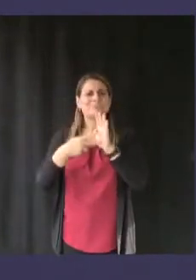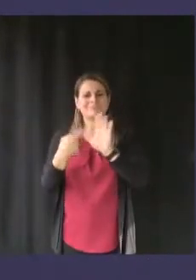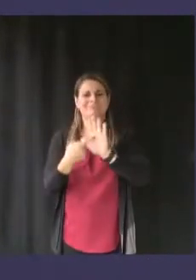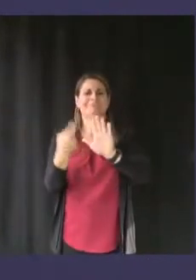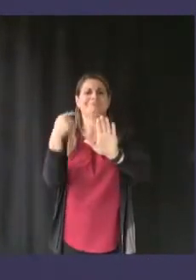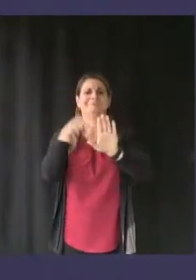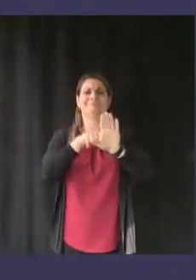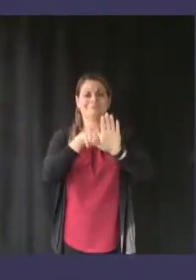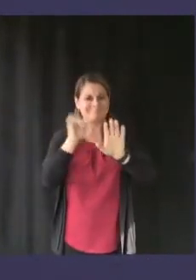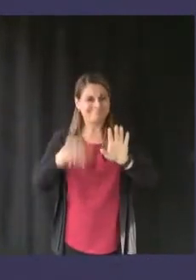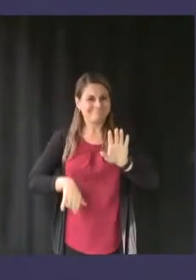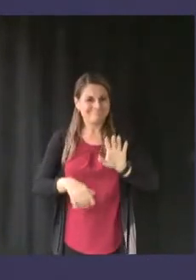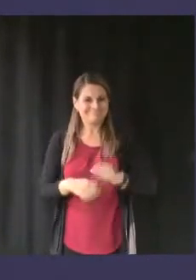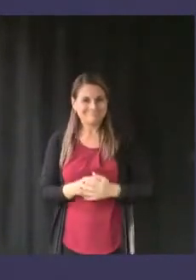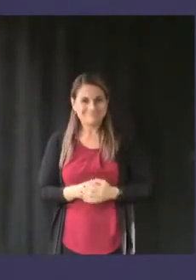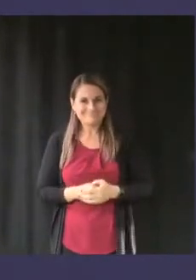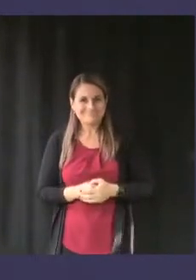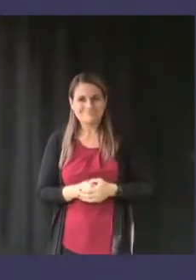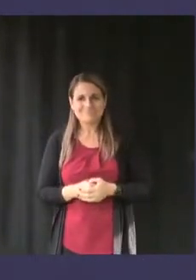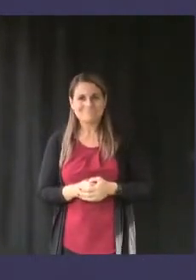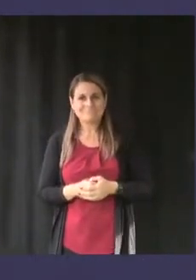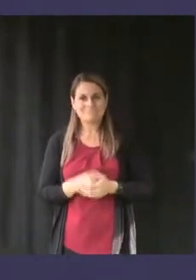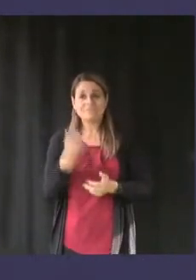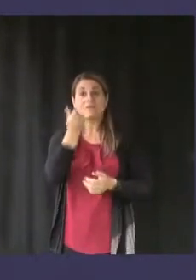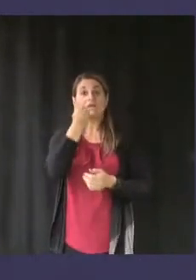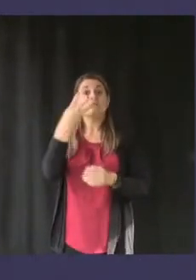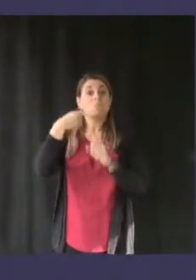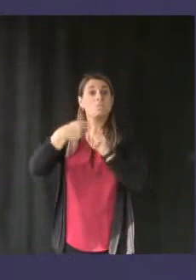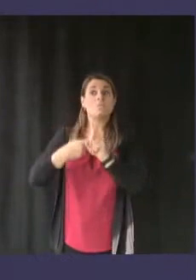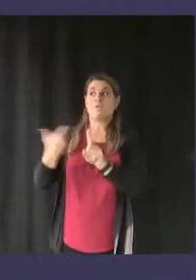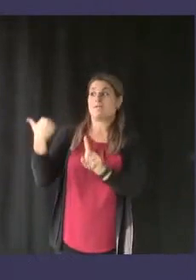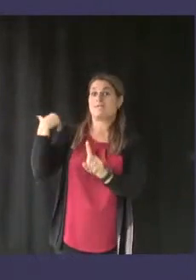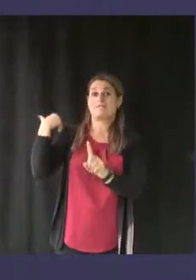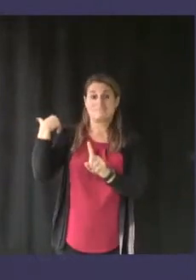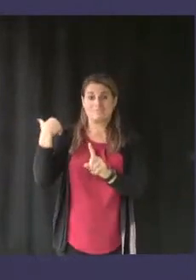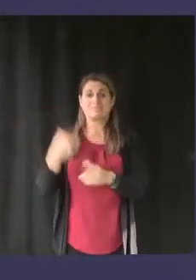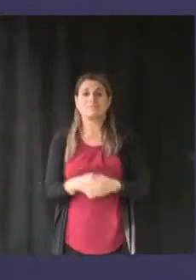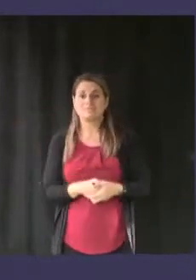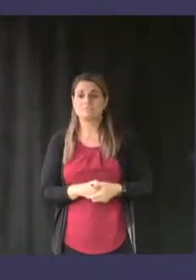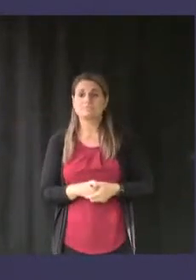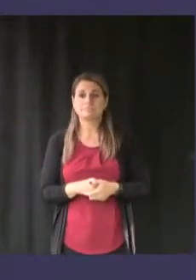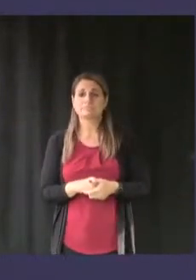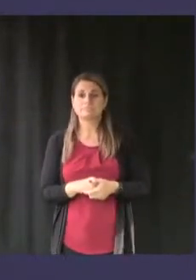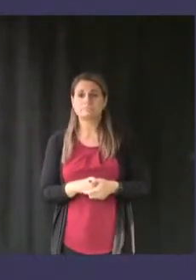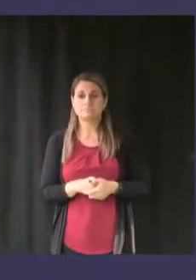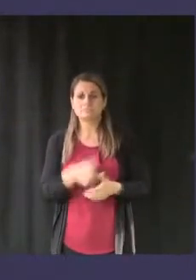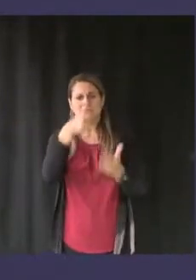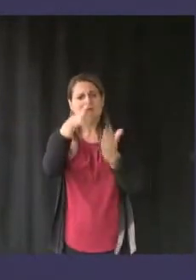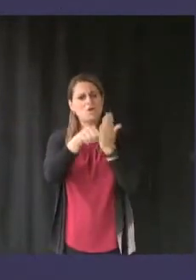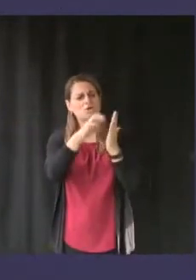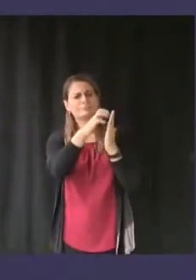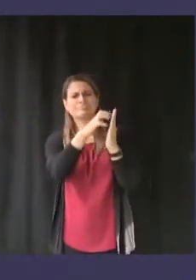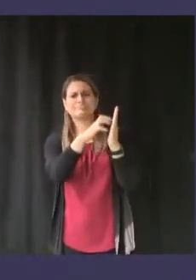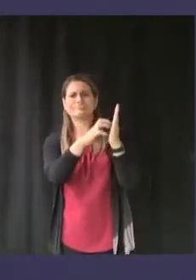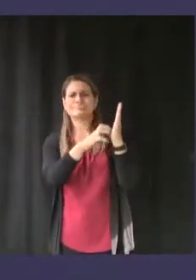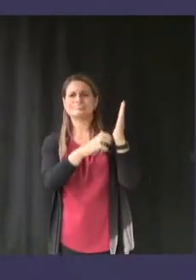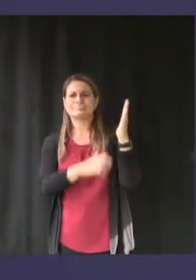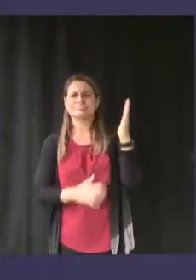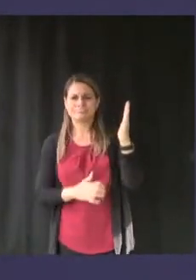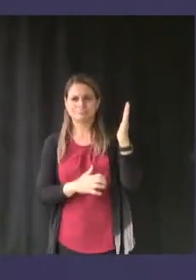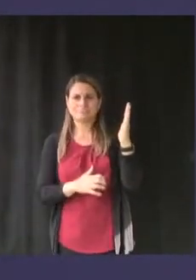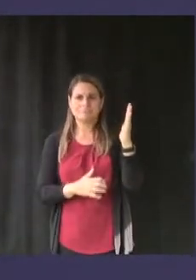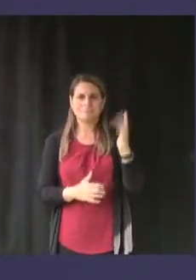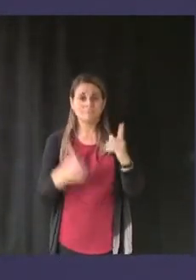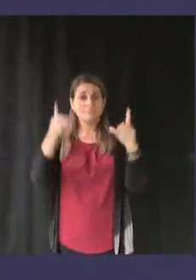that just a few months ago, he got a letter. And he got a letter from a professor